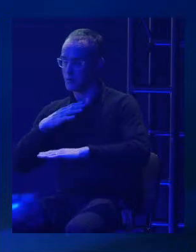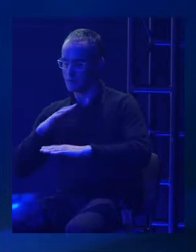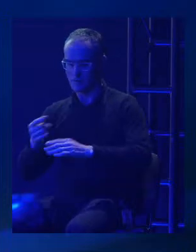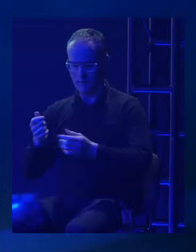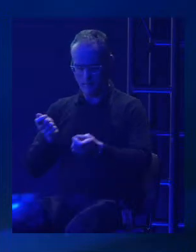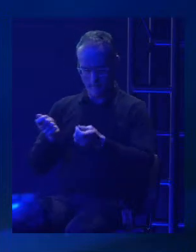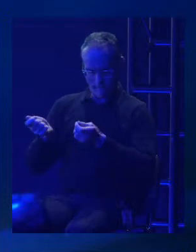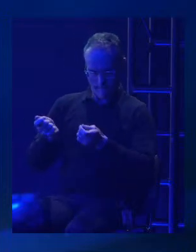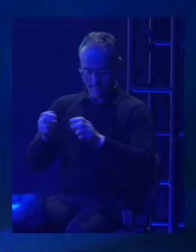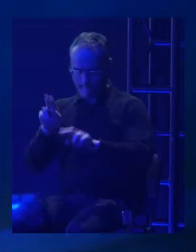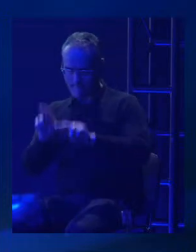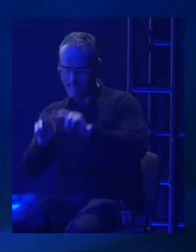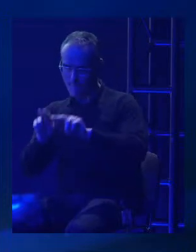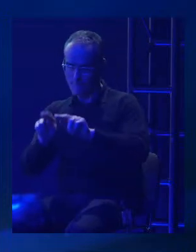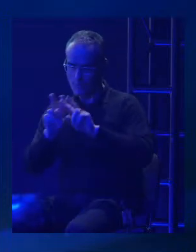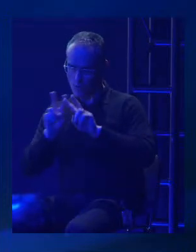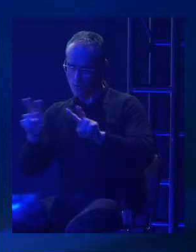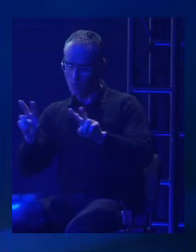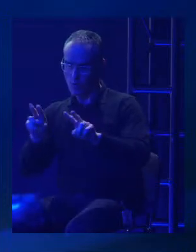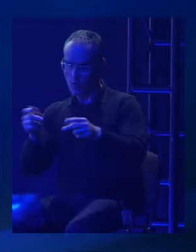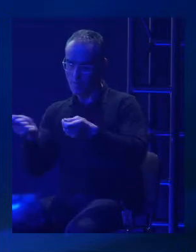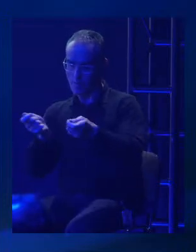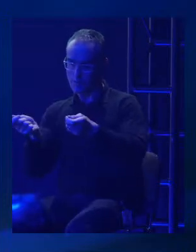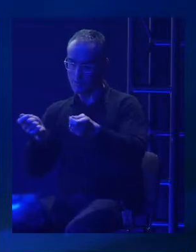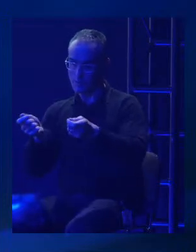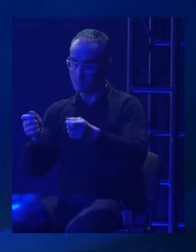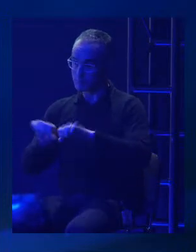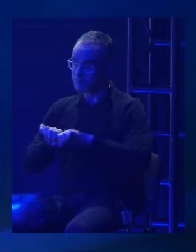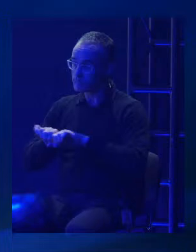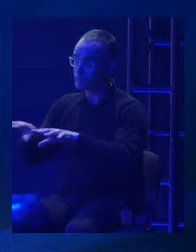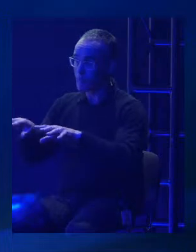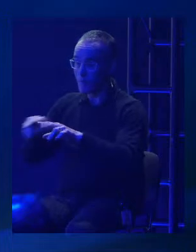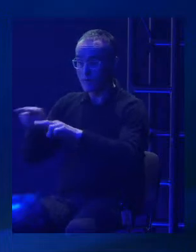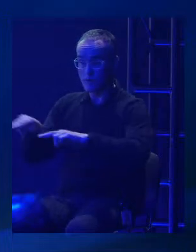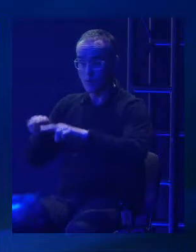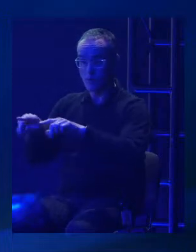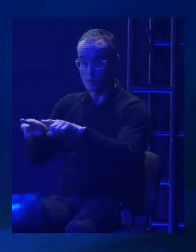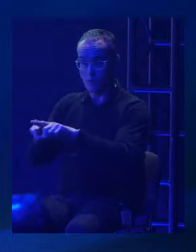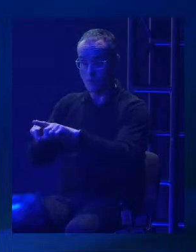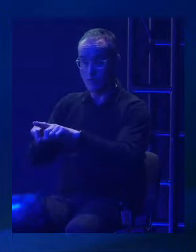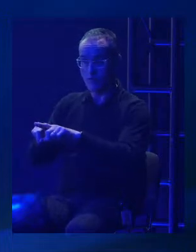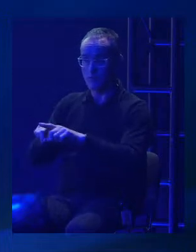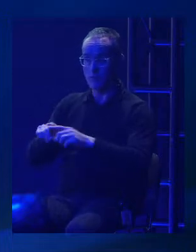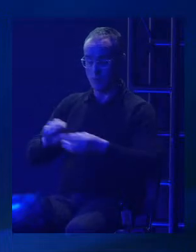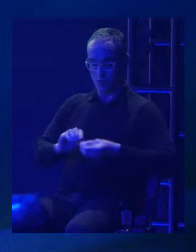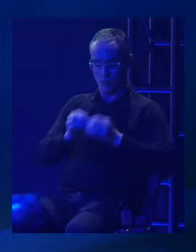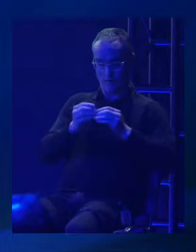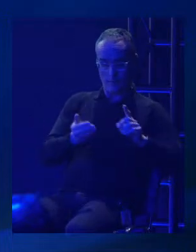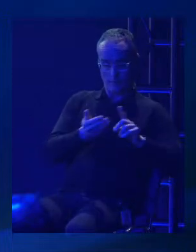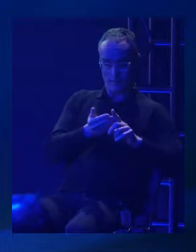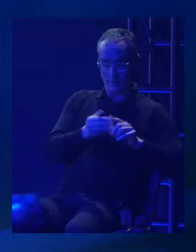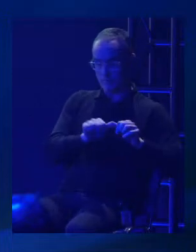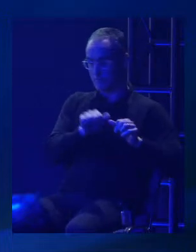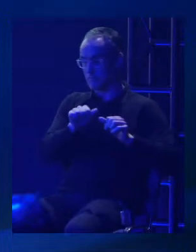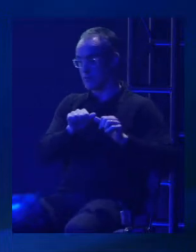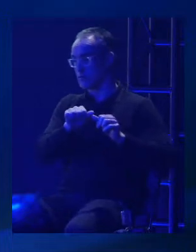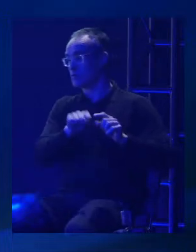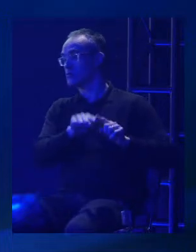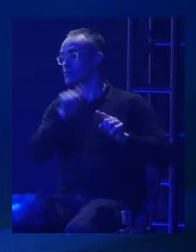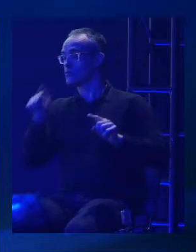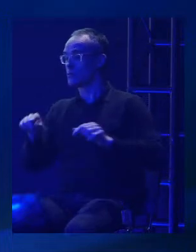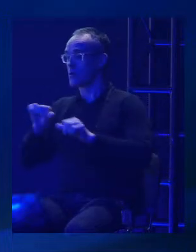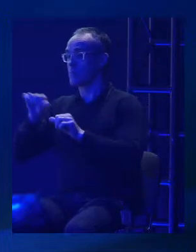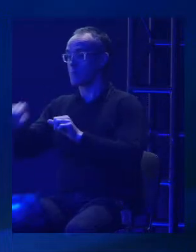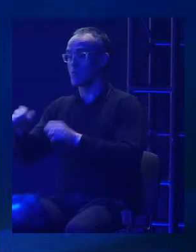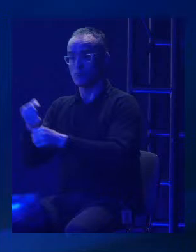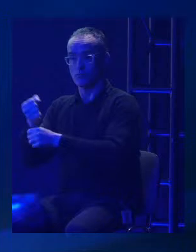management. We're going to have to distribute our video to others. We have to maintain creative intent from on-set to post. And above and beyond all of